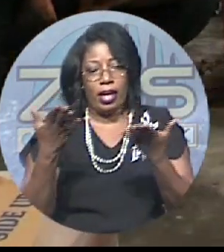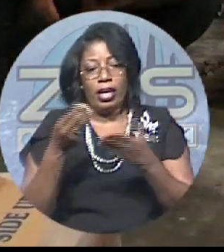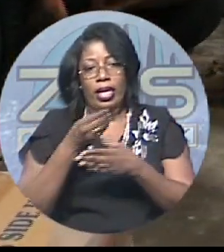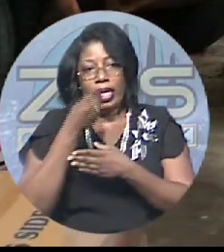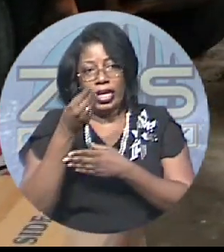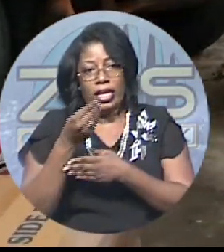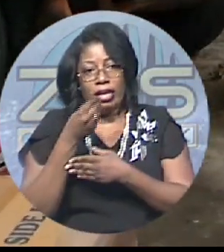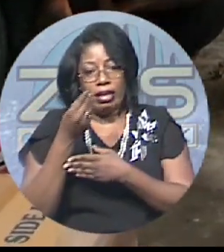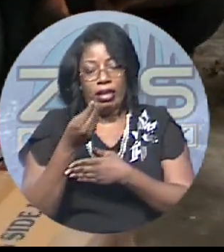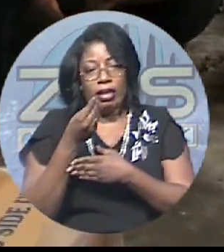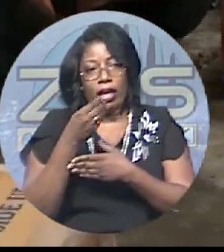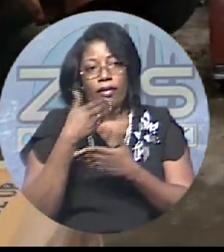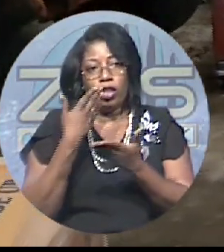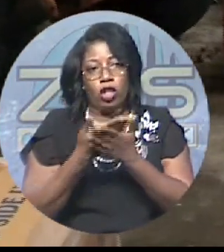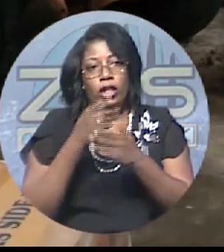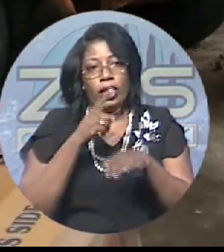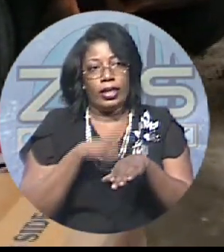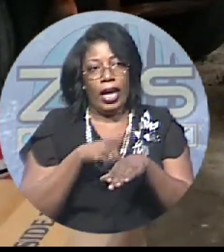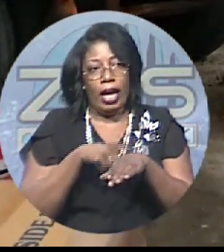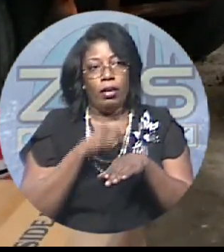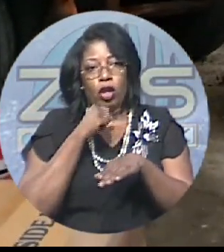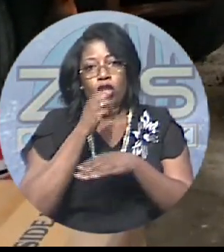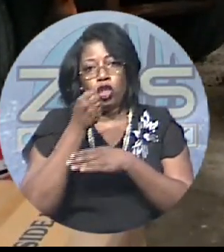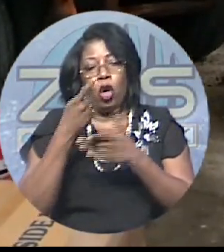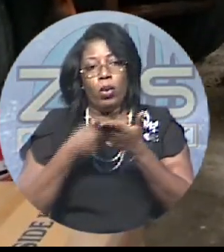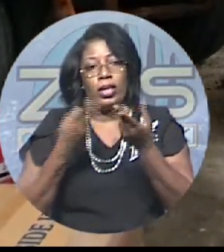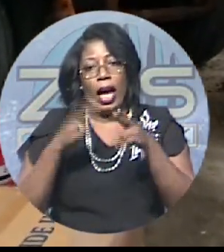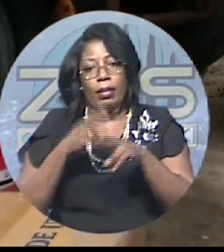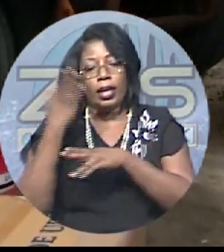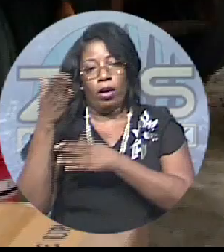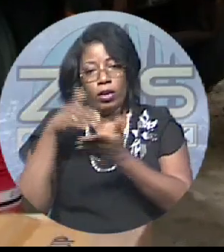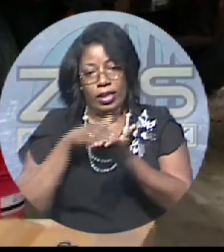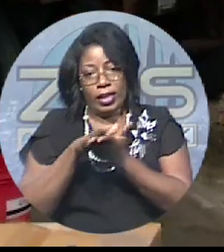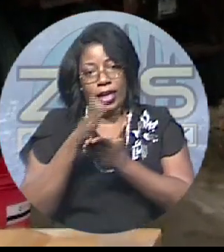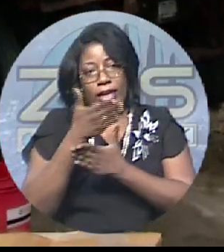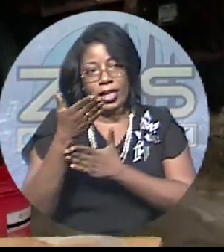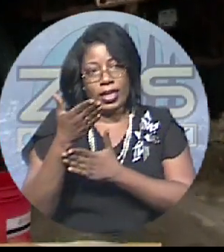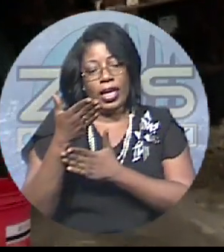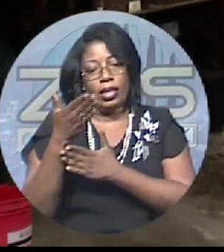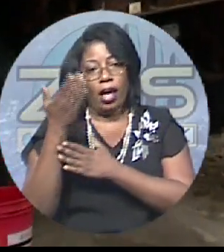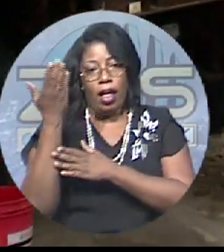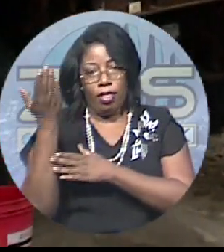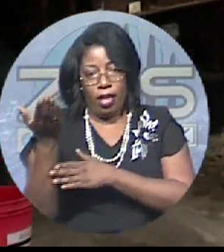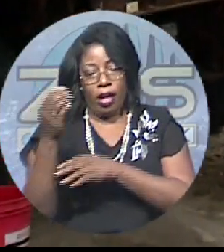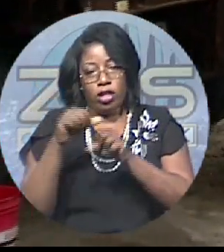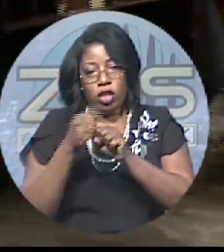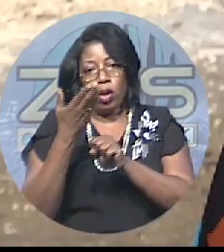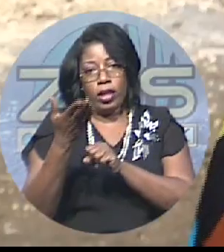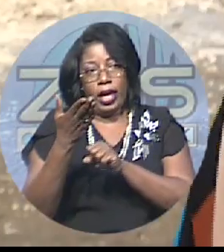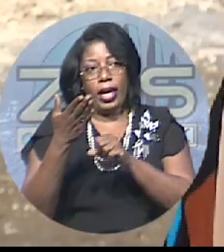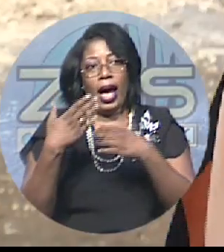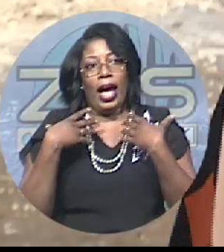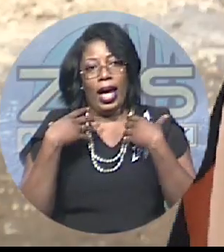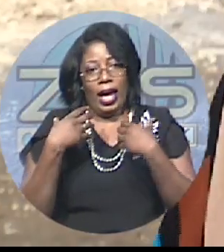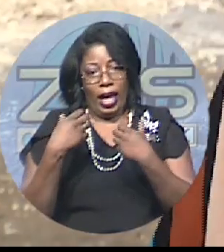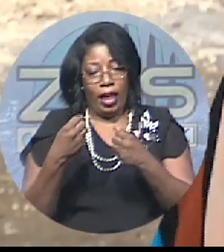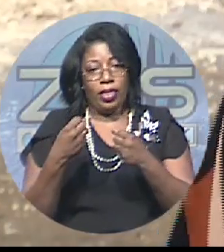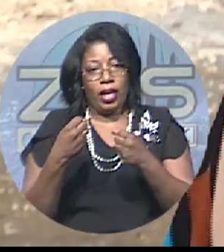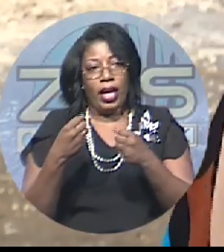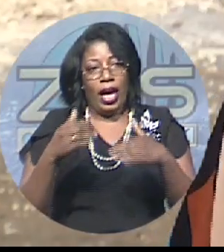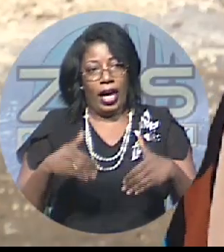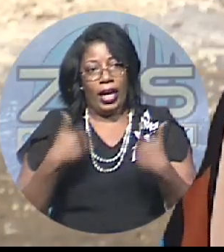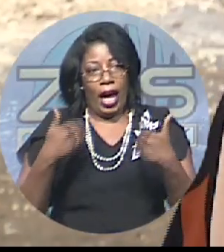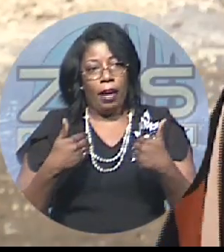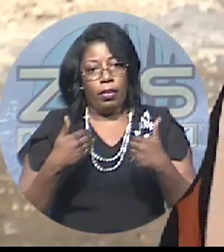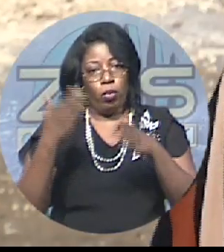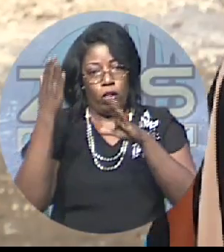and, you know, having a good time, and they over there not, you're not knowing what's going on. So we're sending these stuff to make sure that they stay happy and healthy. I mean, we wish we can be there